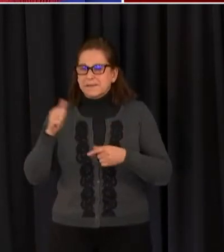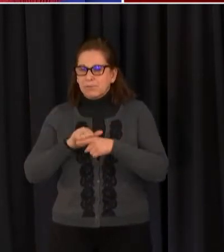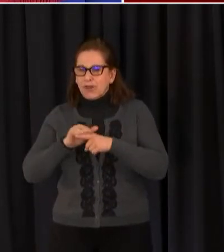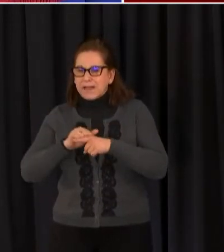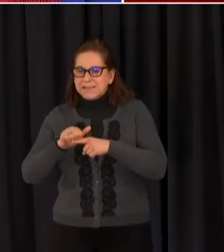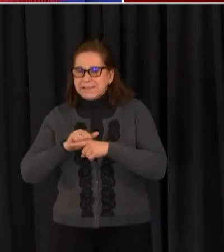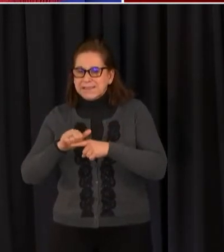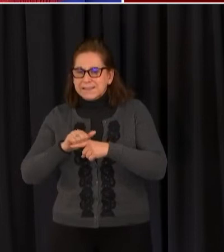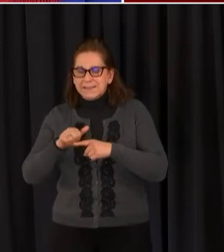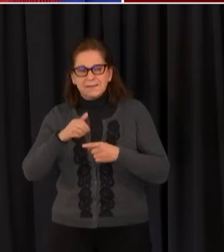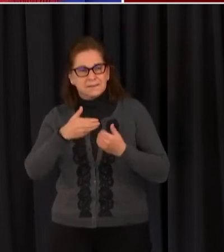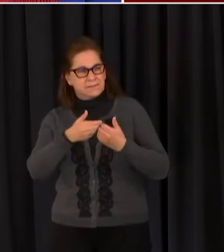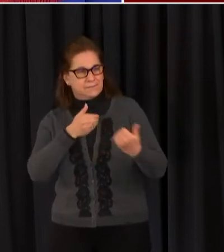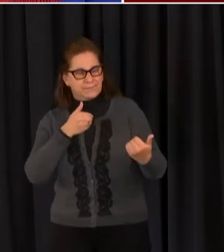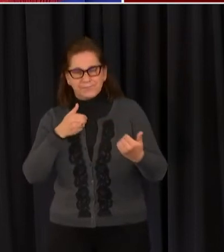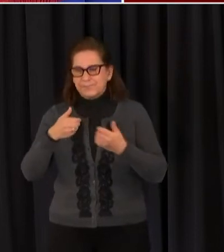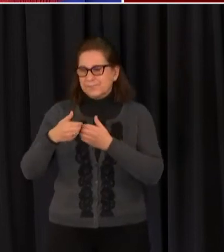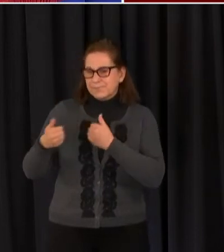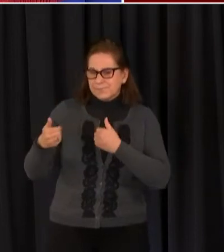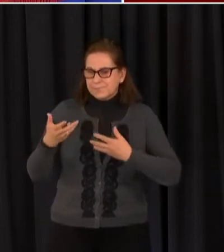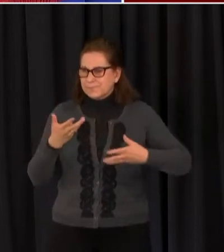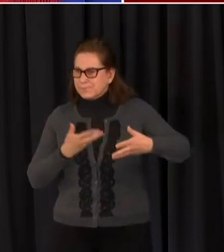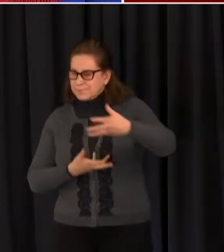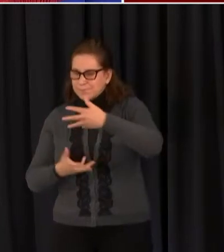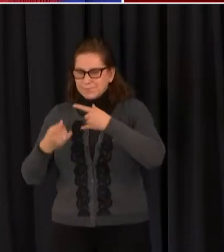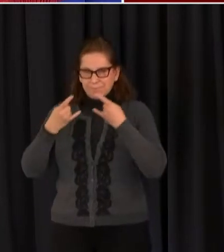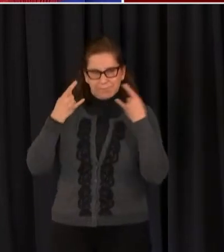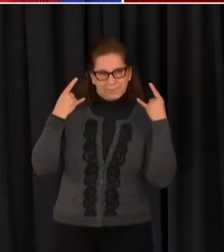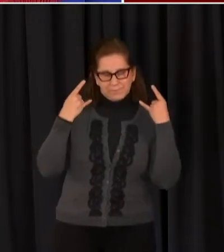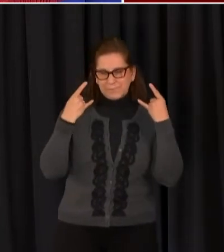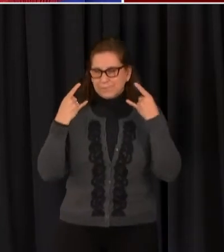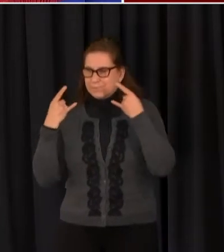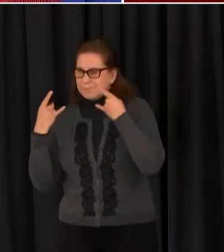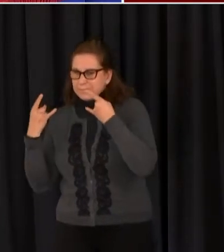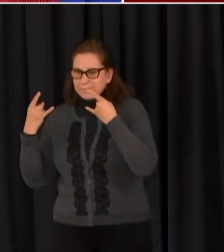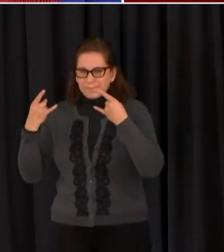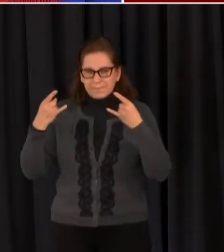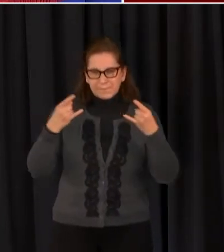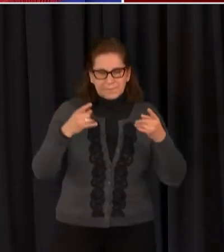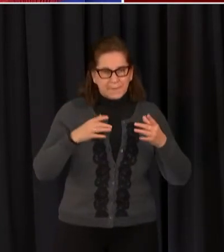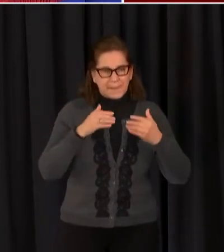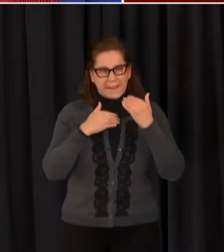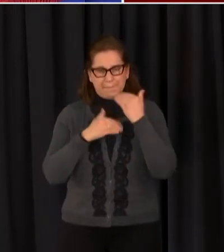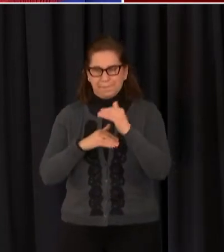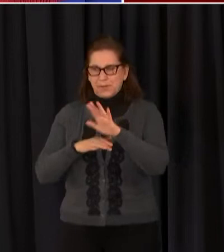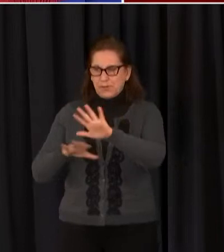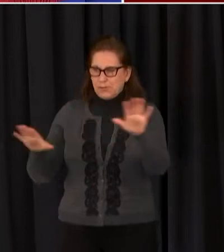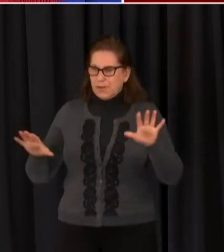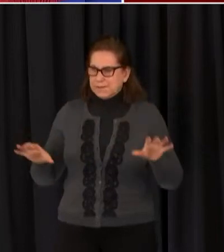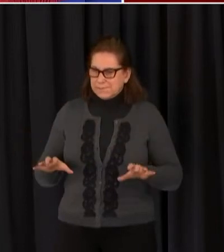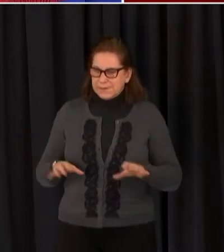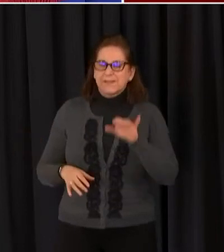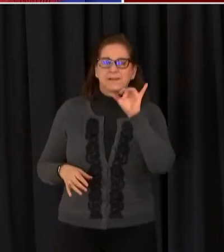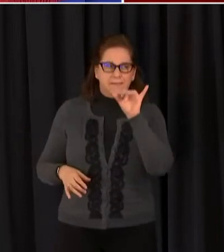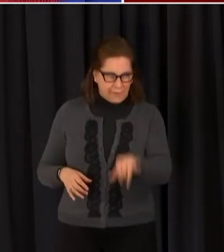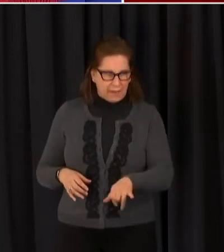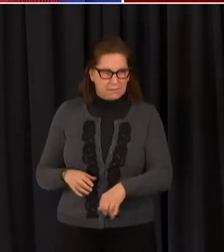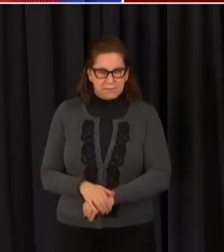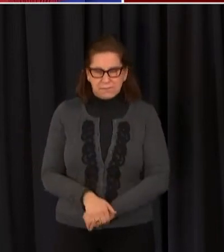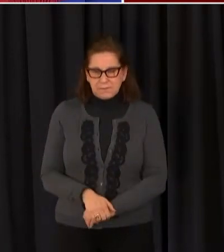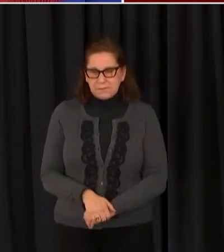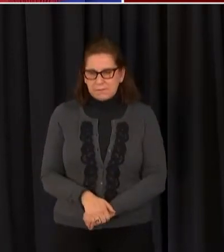good social distancing, mask wearing, and limiting our activities, and